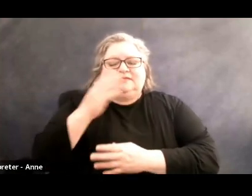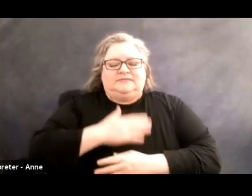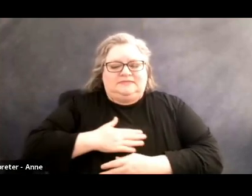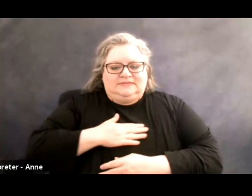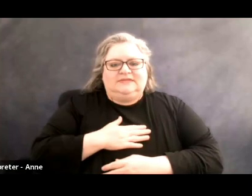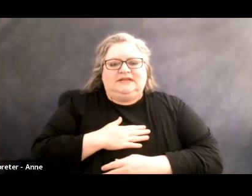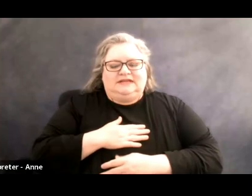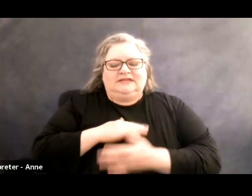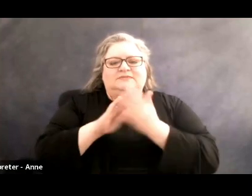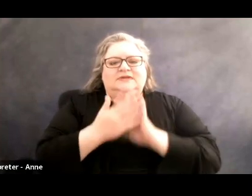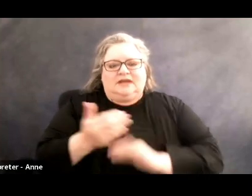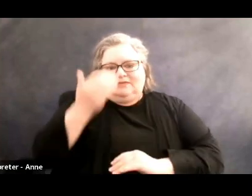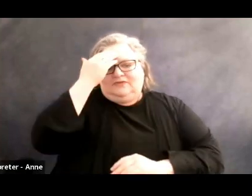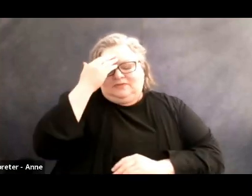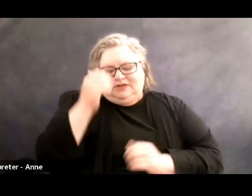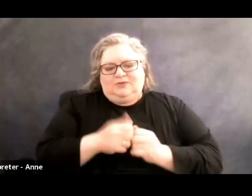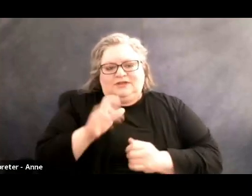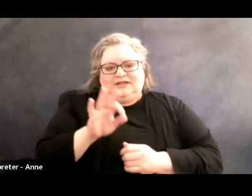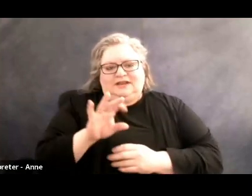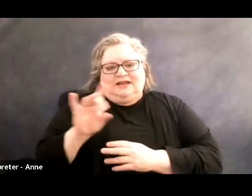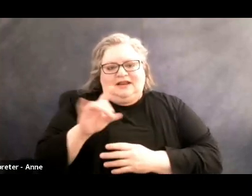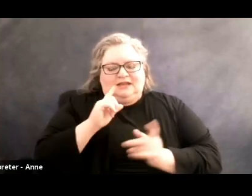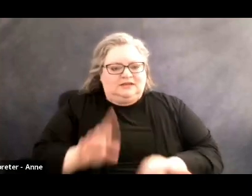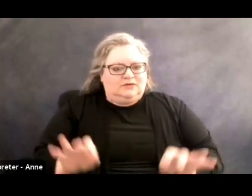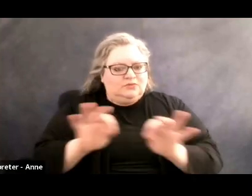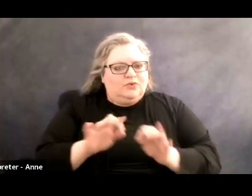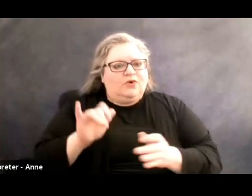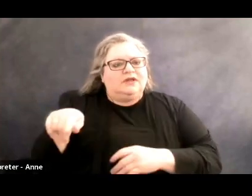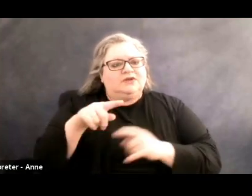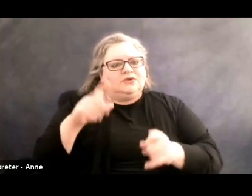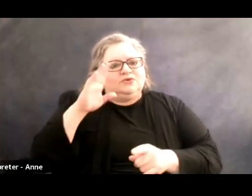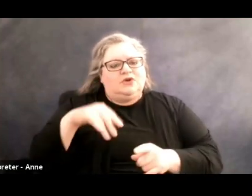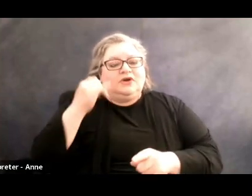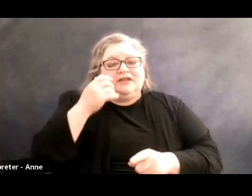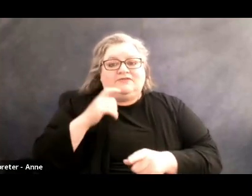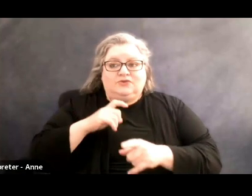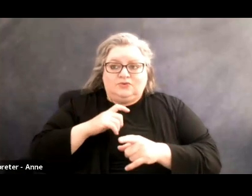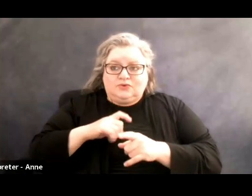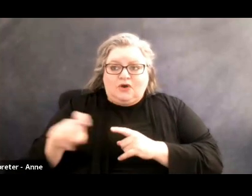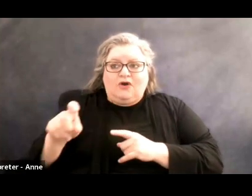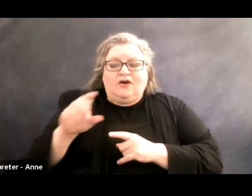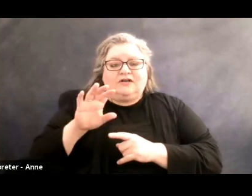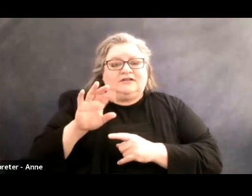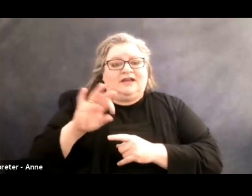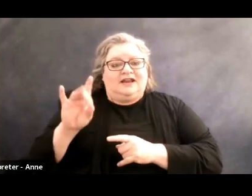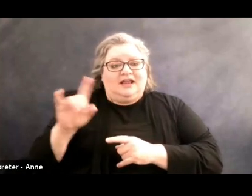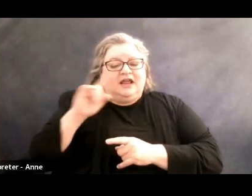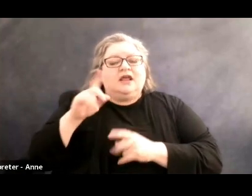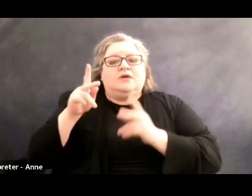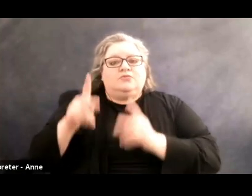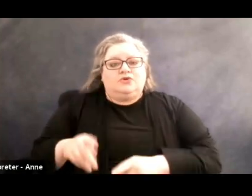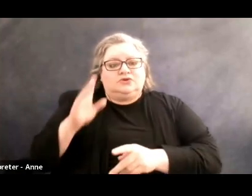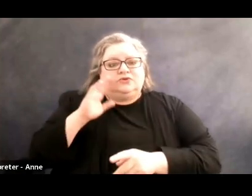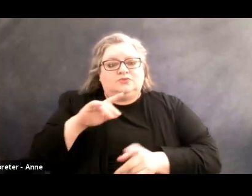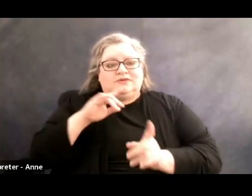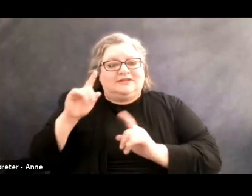please get familiar with 988. It's important that you know that if you call 988, you will get a person who